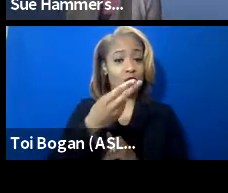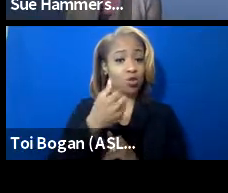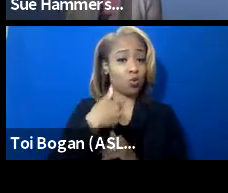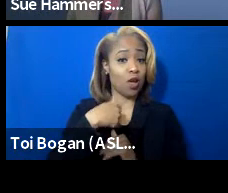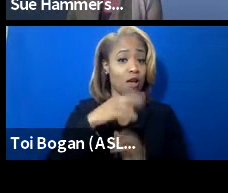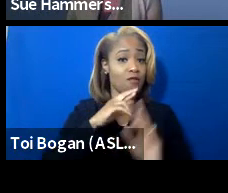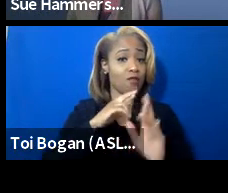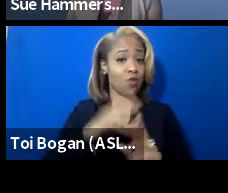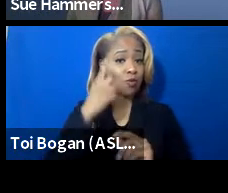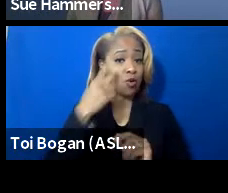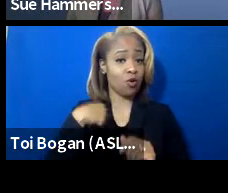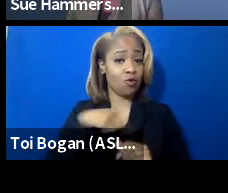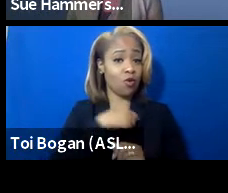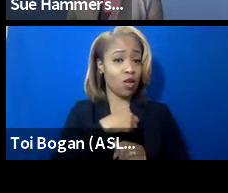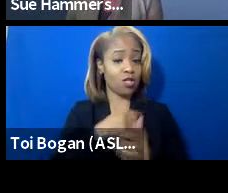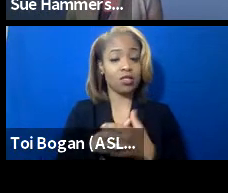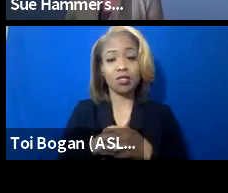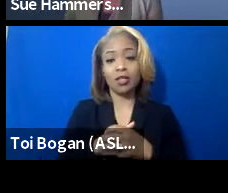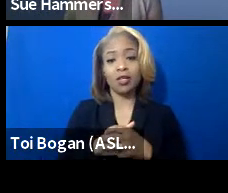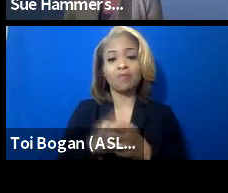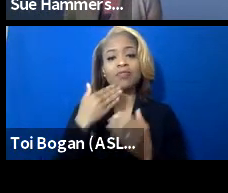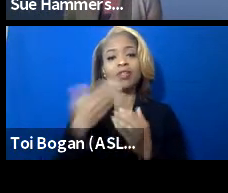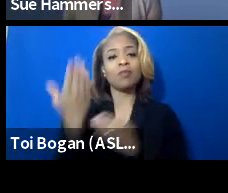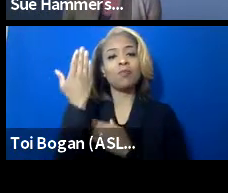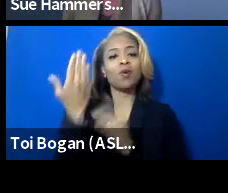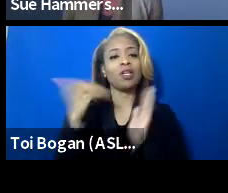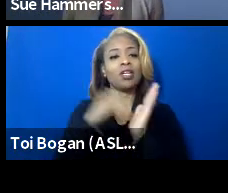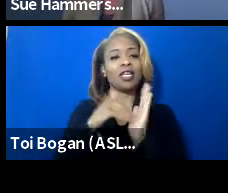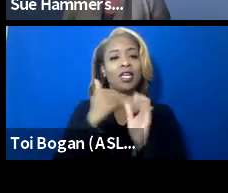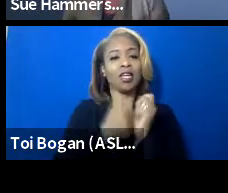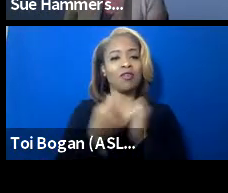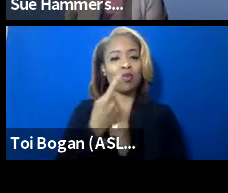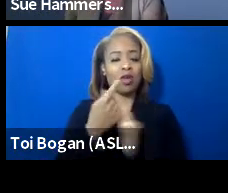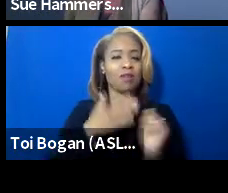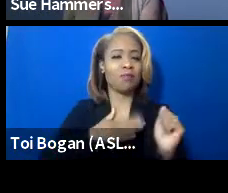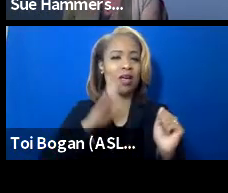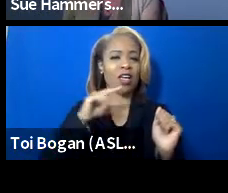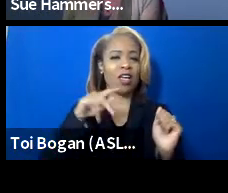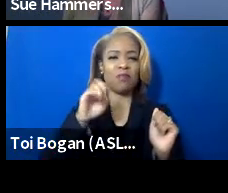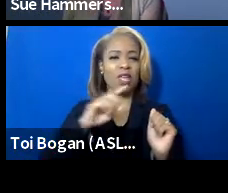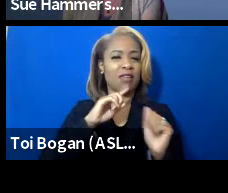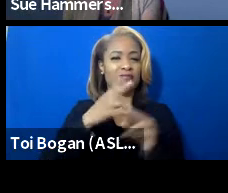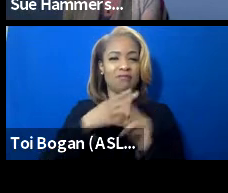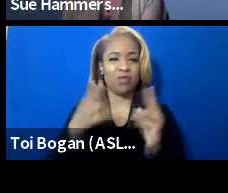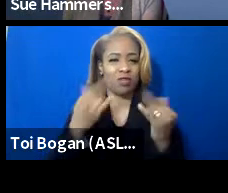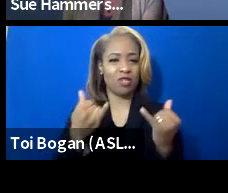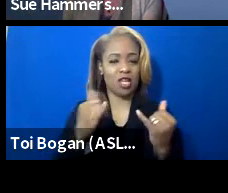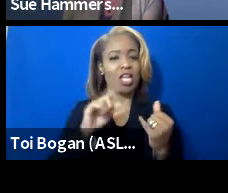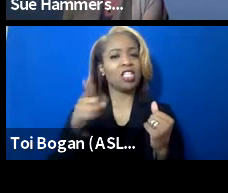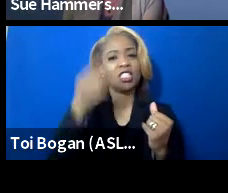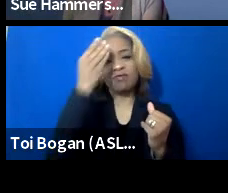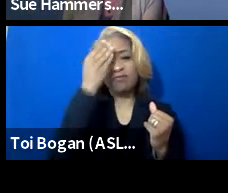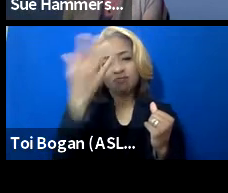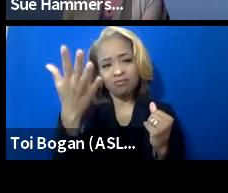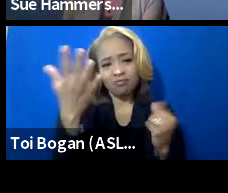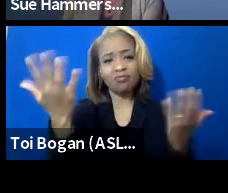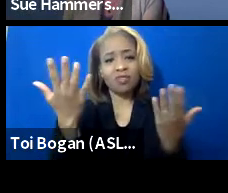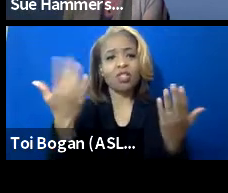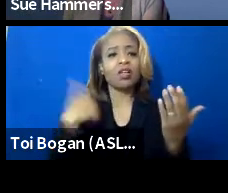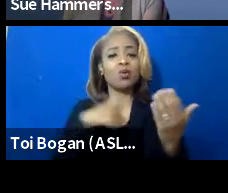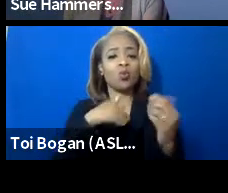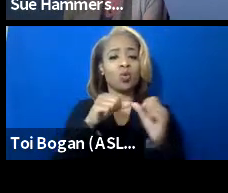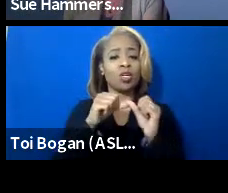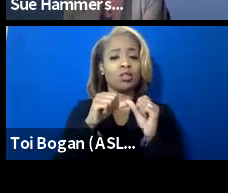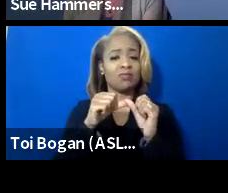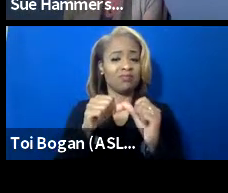know? Good morning again, everyone. My update is very brief, but just wanted to let you all know we continue